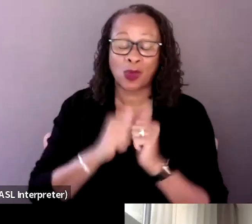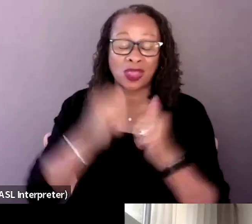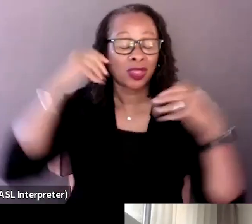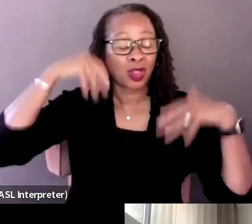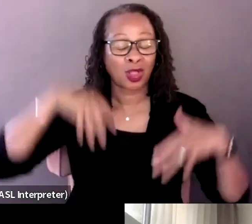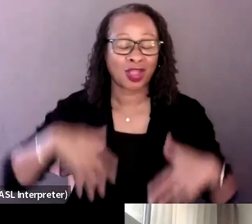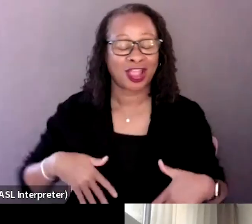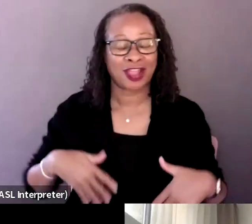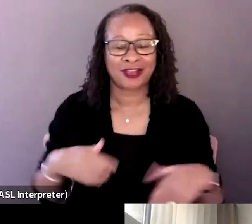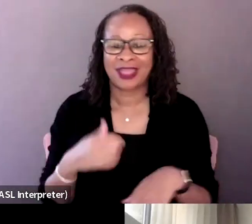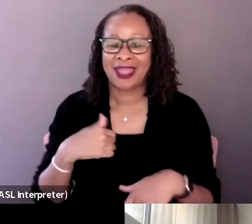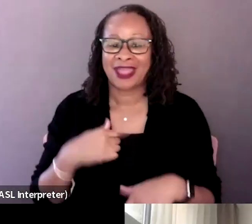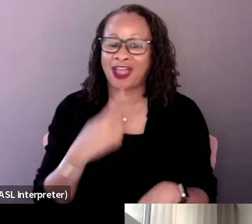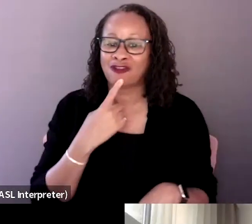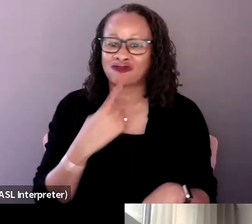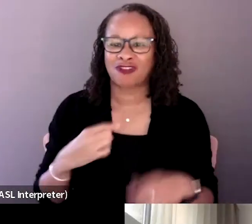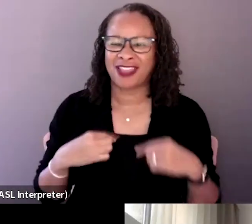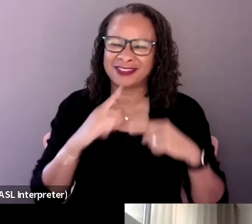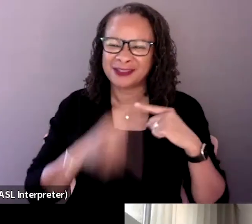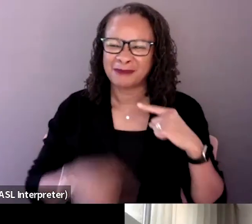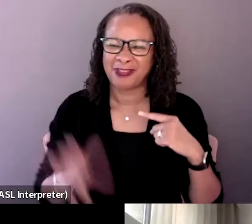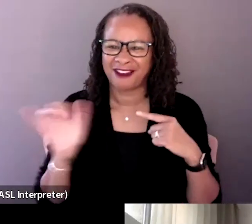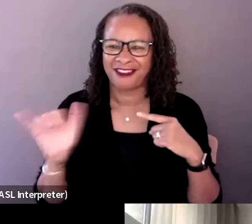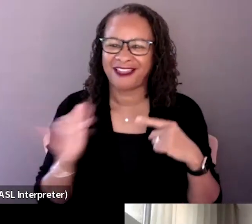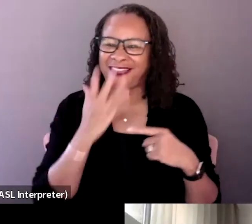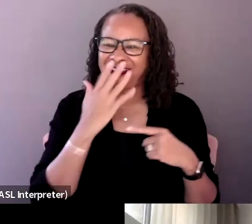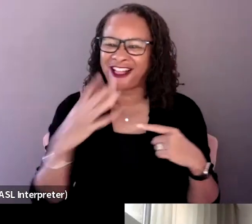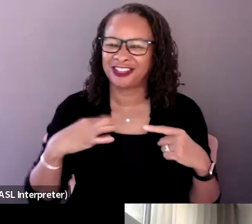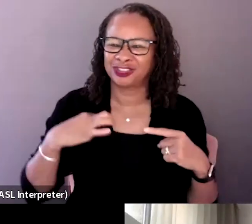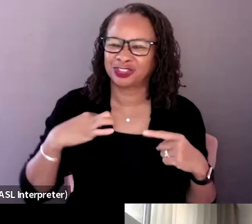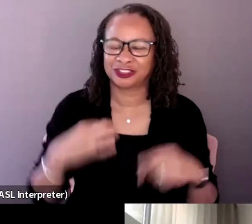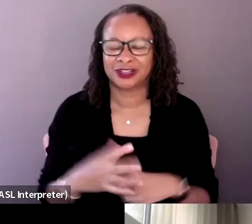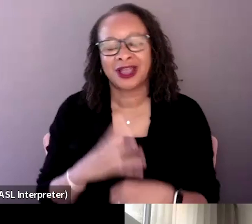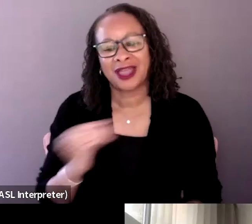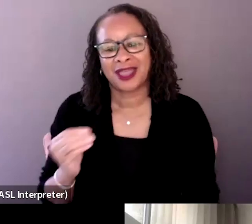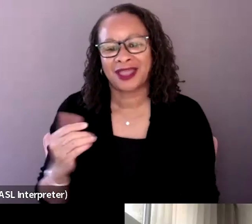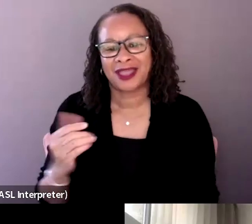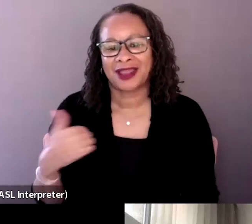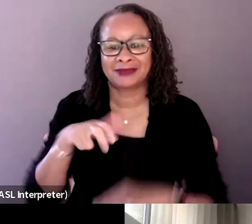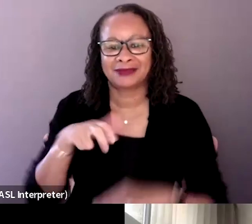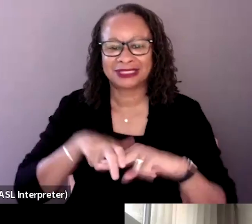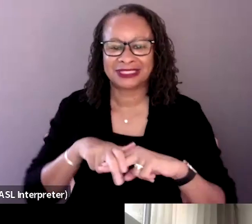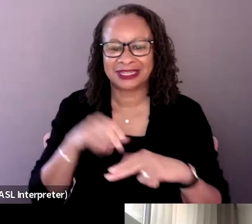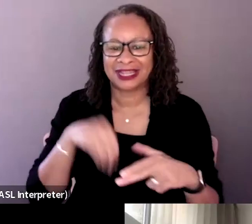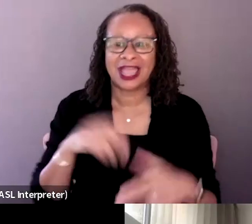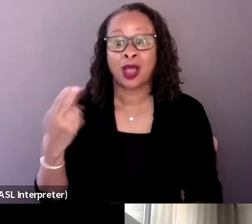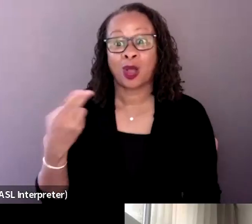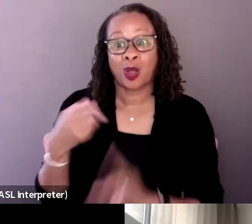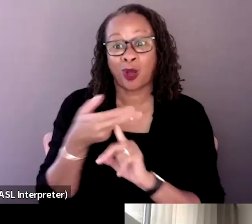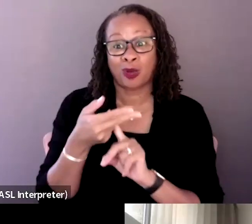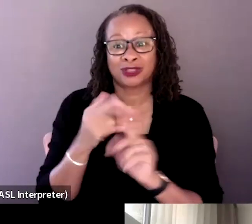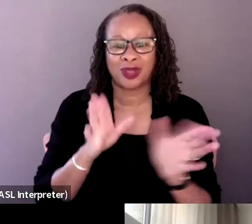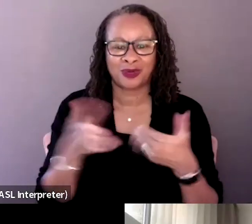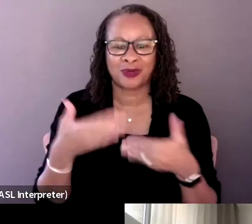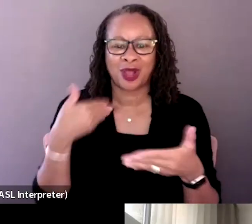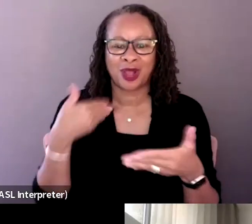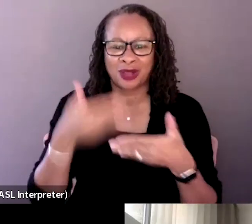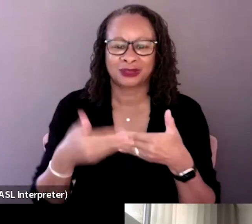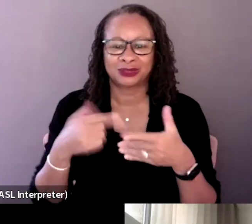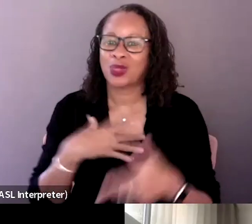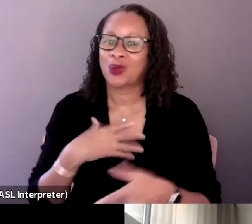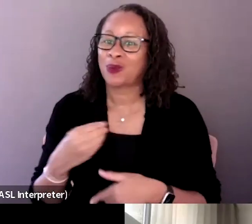I'm wearing red tomato-like color shirt, and I'm sitting in a hotel room next to the white